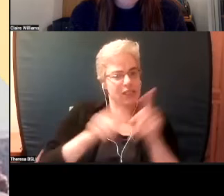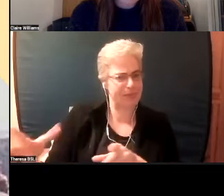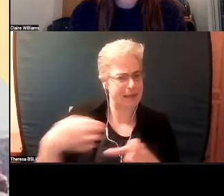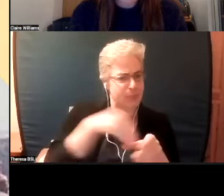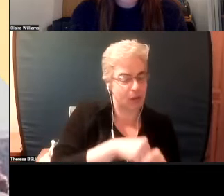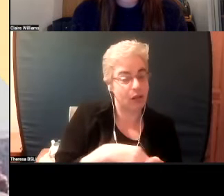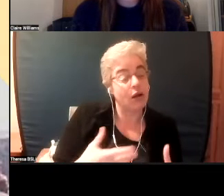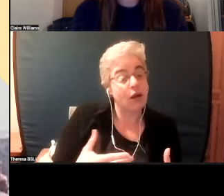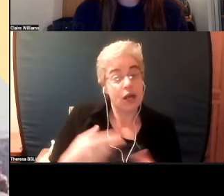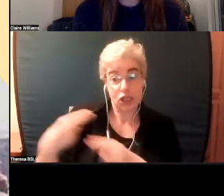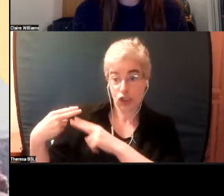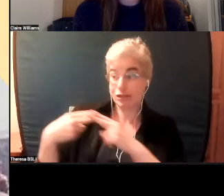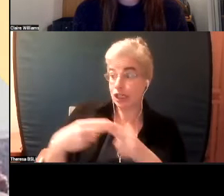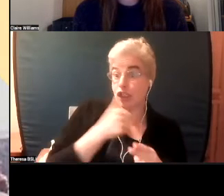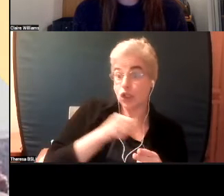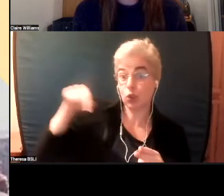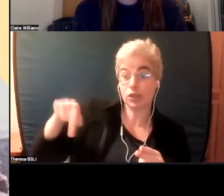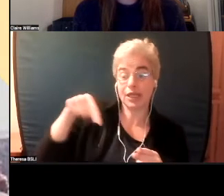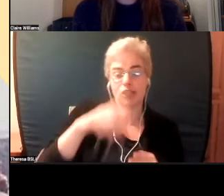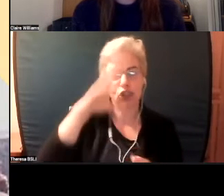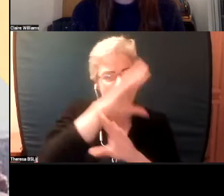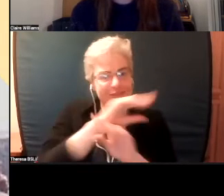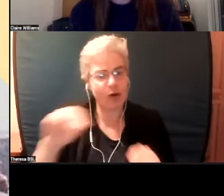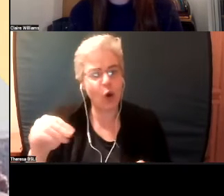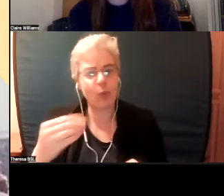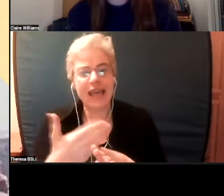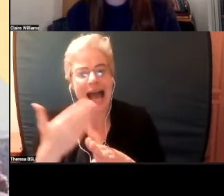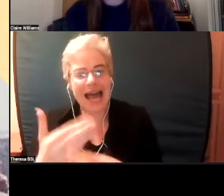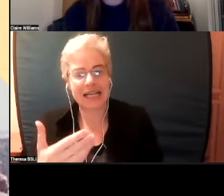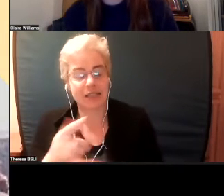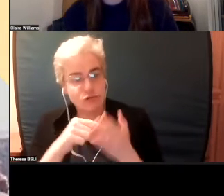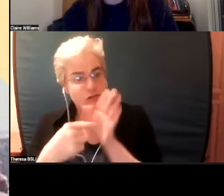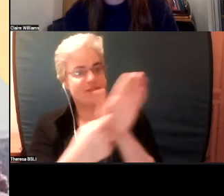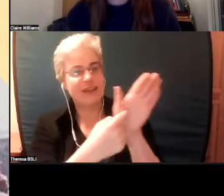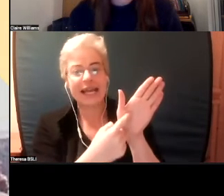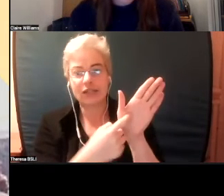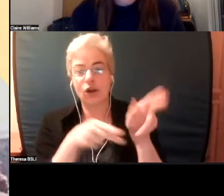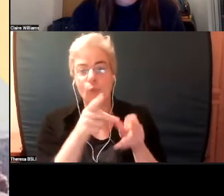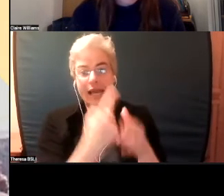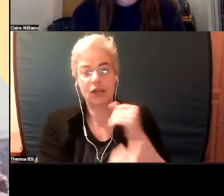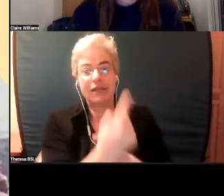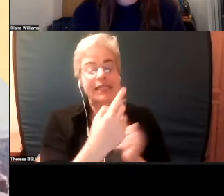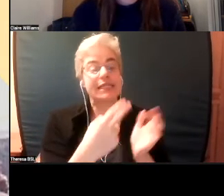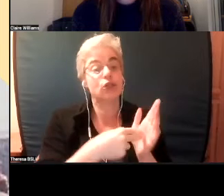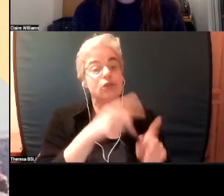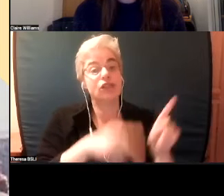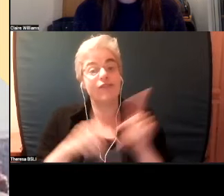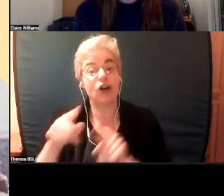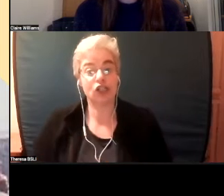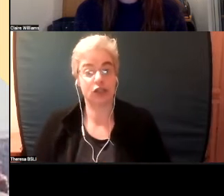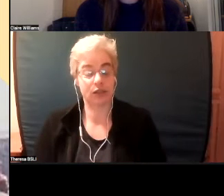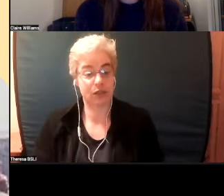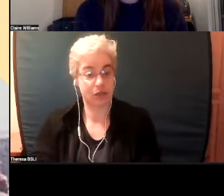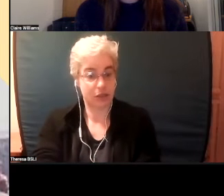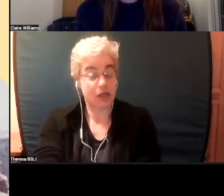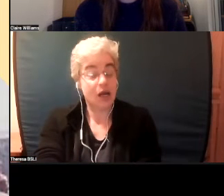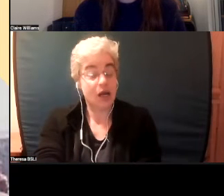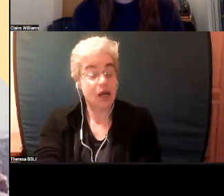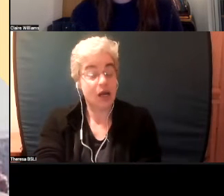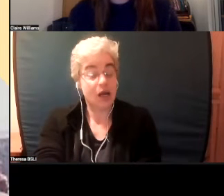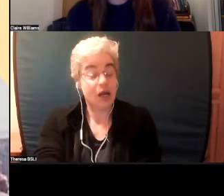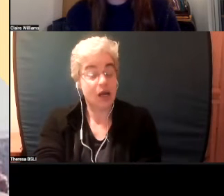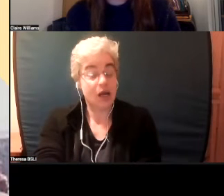the traditions of the church to inform these acts and reflecting upon them in a way that is uniquely neurodivergent. As such, I'm going to make some